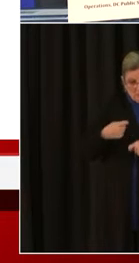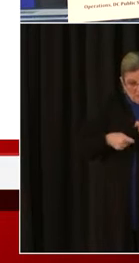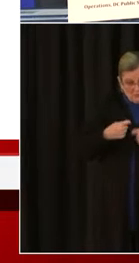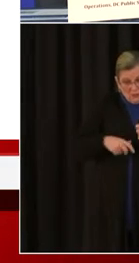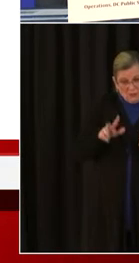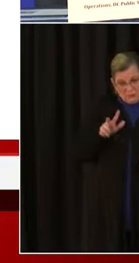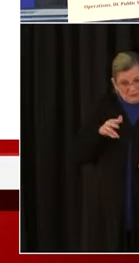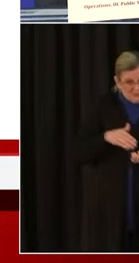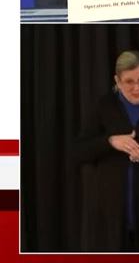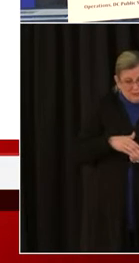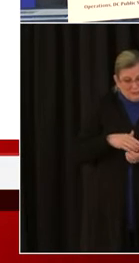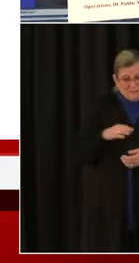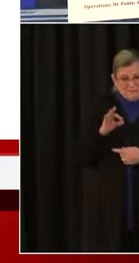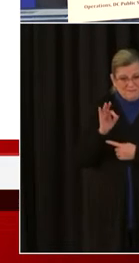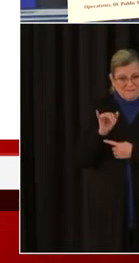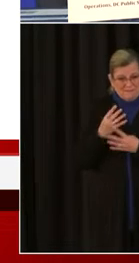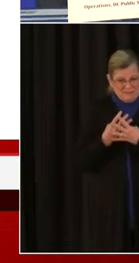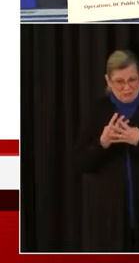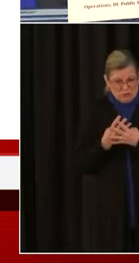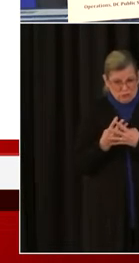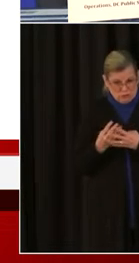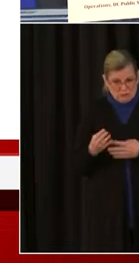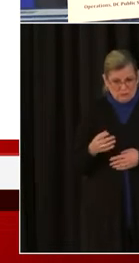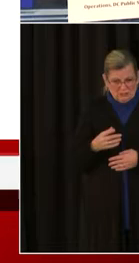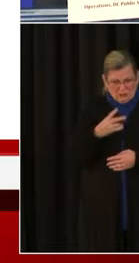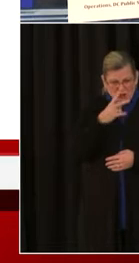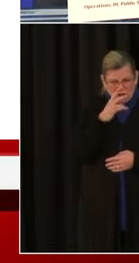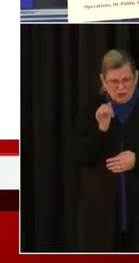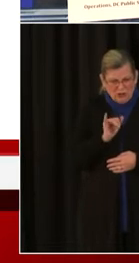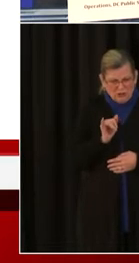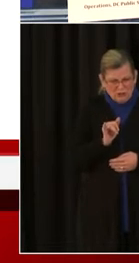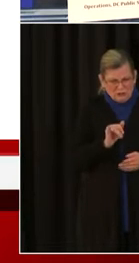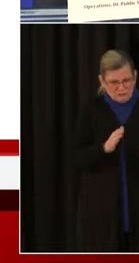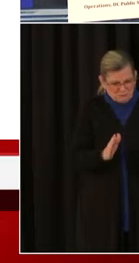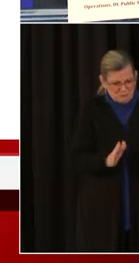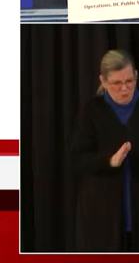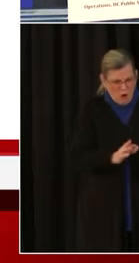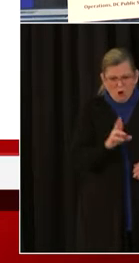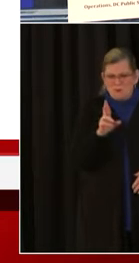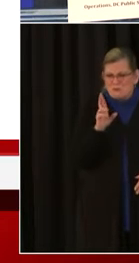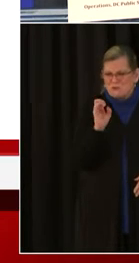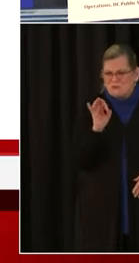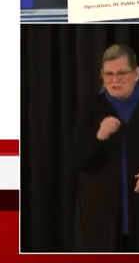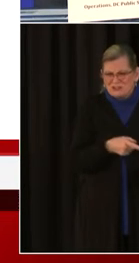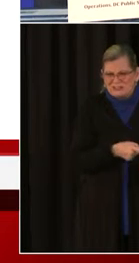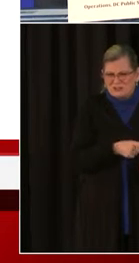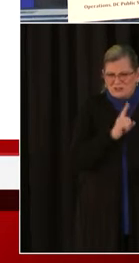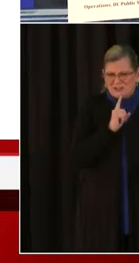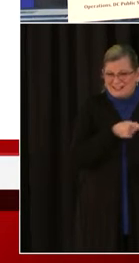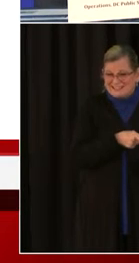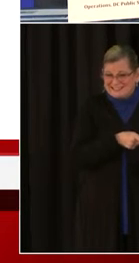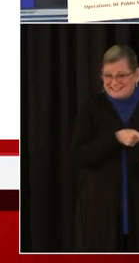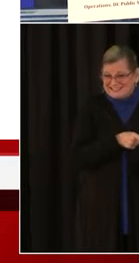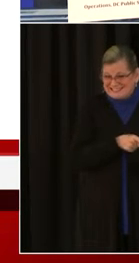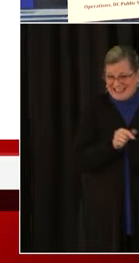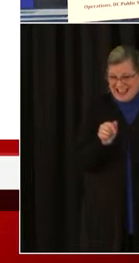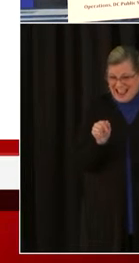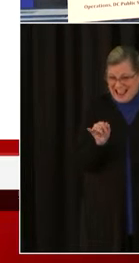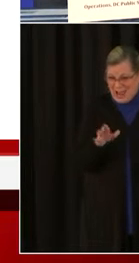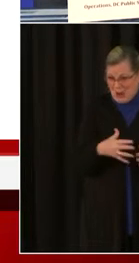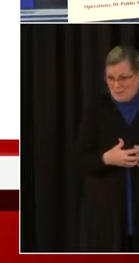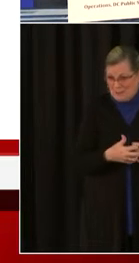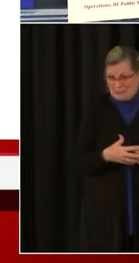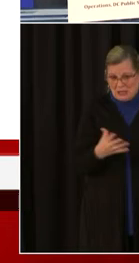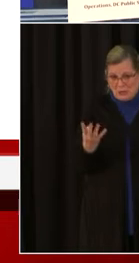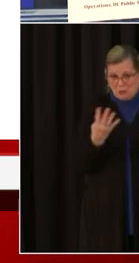mini fridge. It's actually a unit that's cleaning the air. So we're really proud of this work, but overall we've invested over $31 million to keep